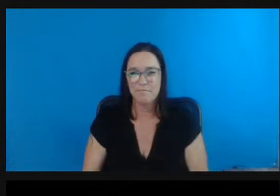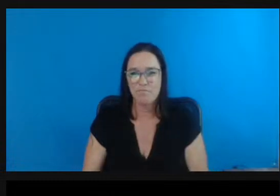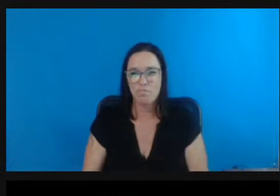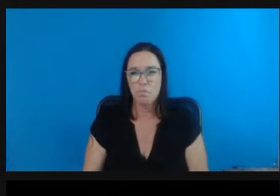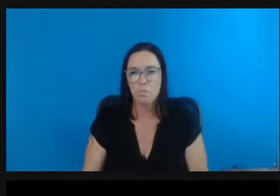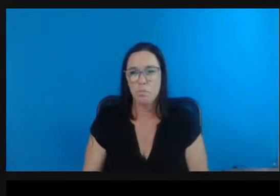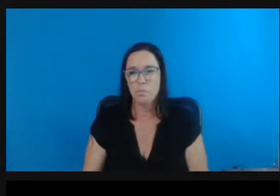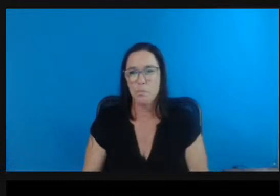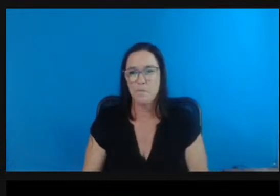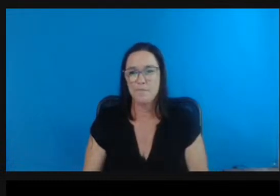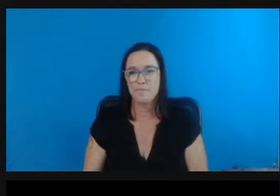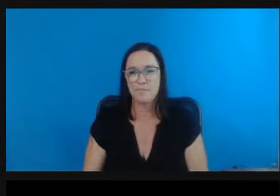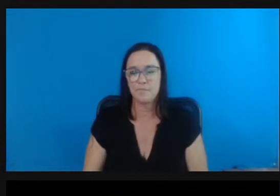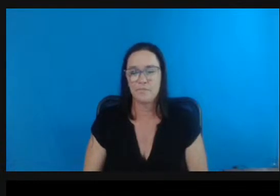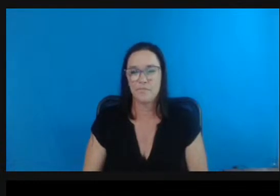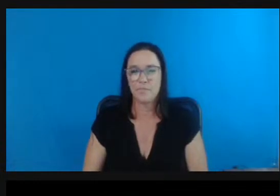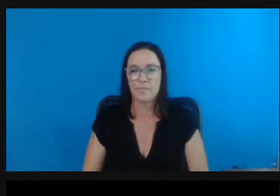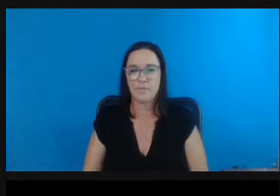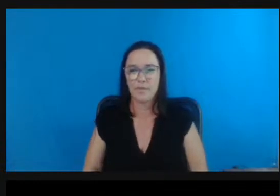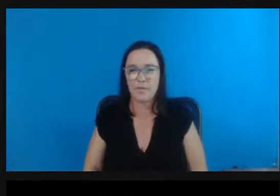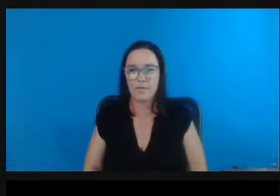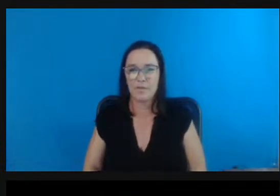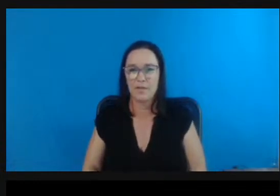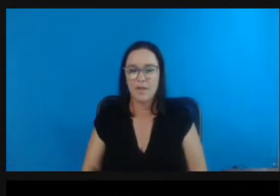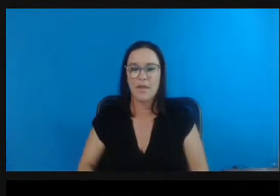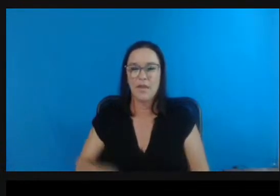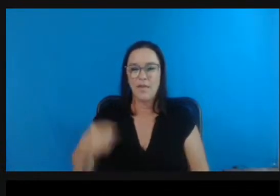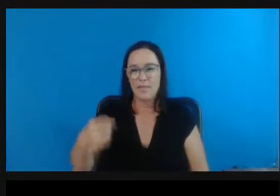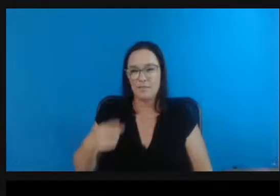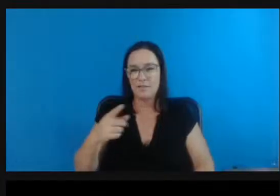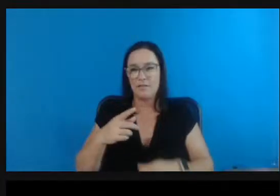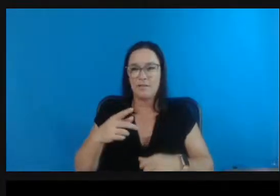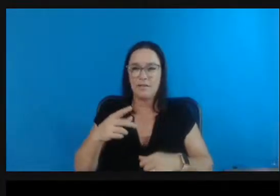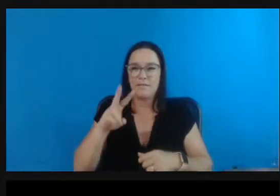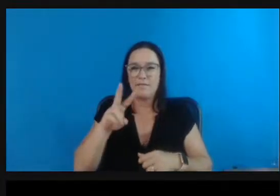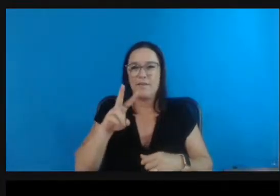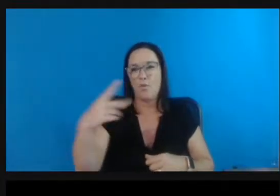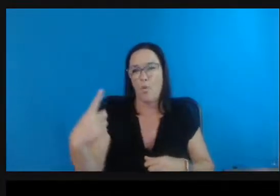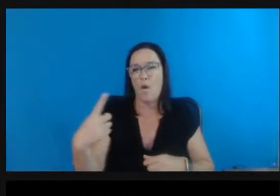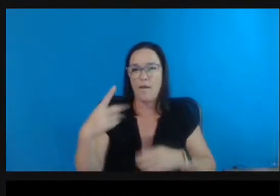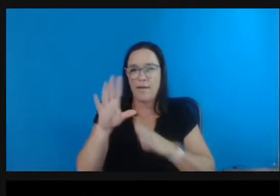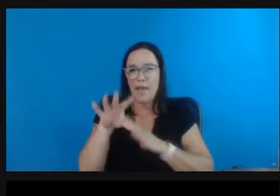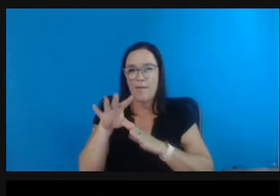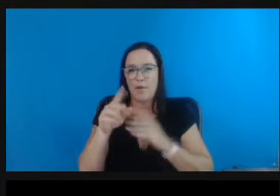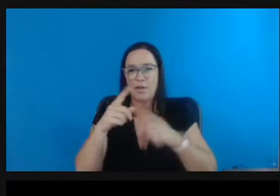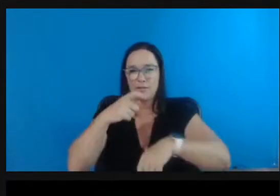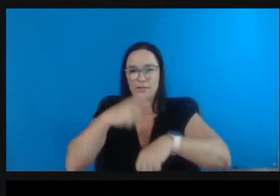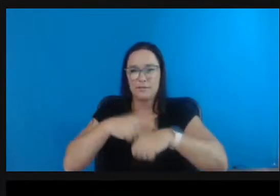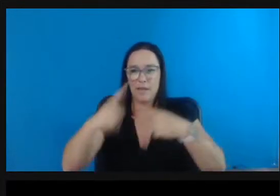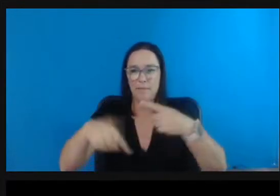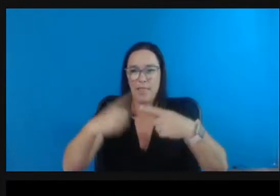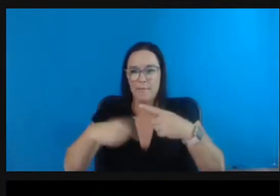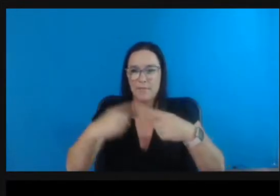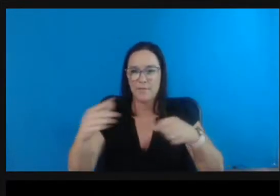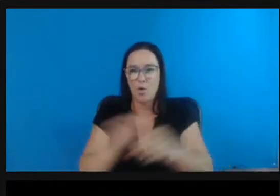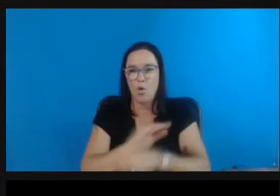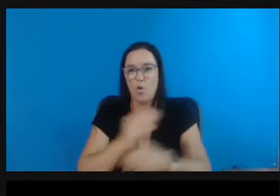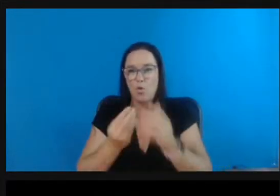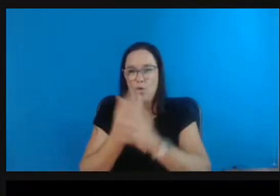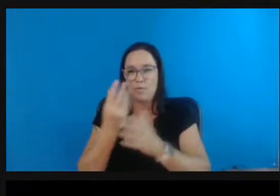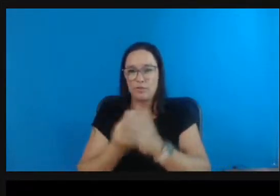I thought we could also see, so here's our traditional views of the V1 camera and time lapse. The whole eruption kind of zoomed